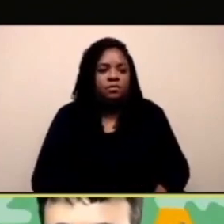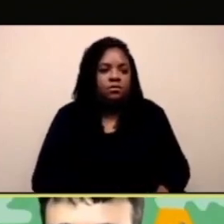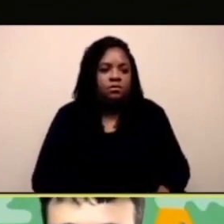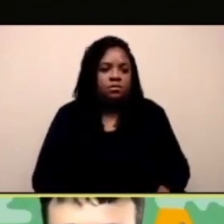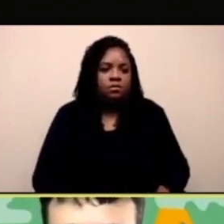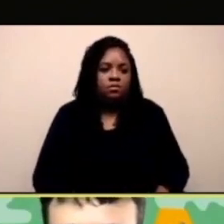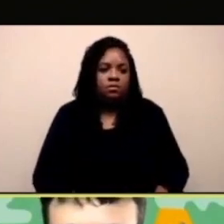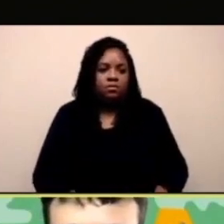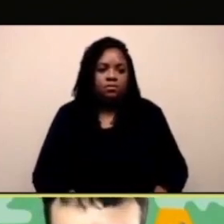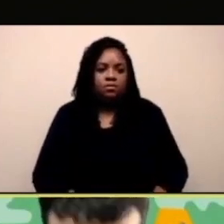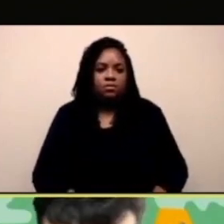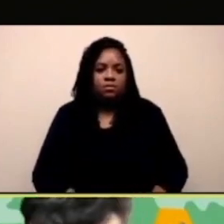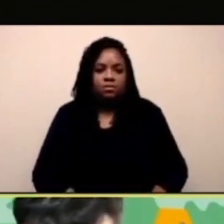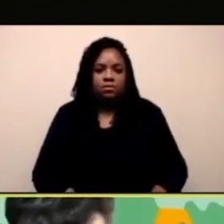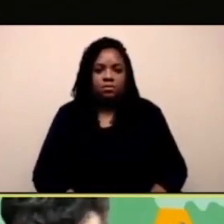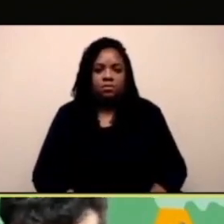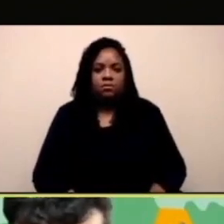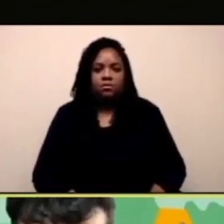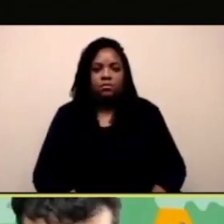And